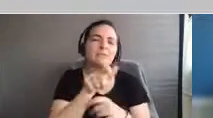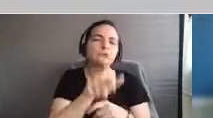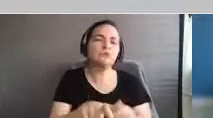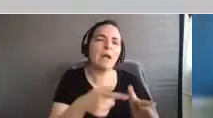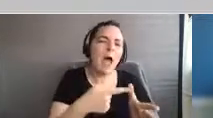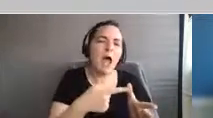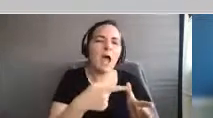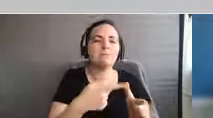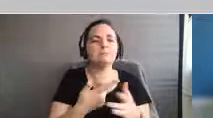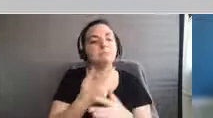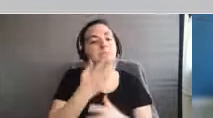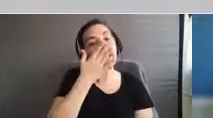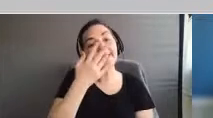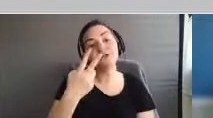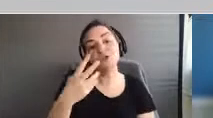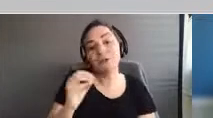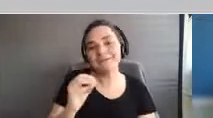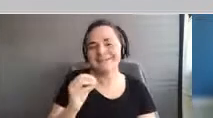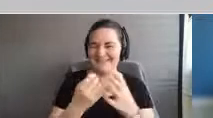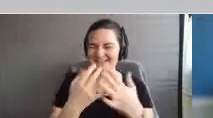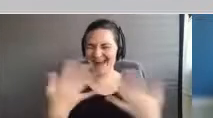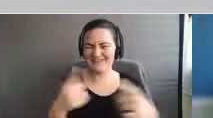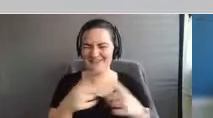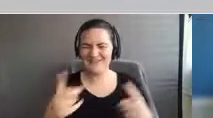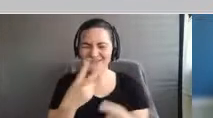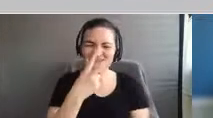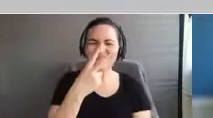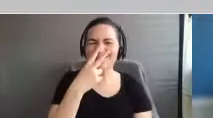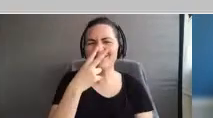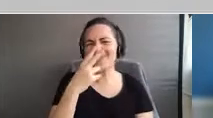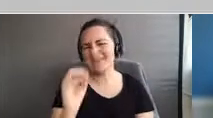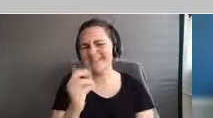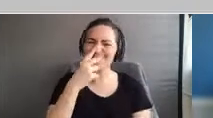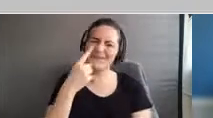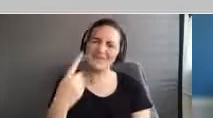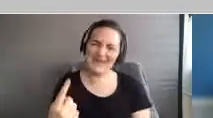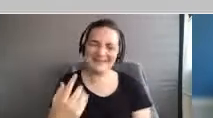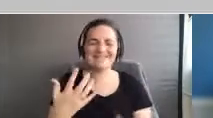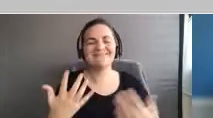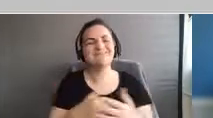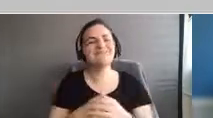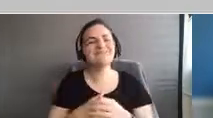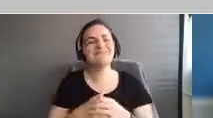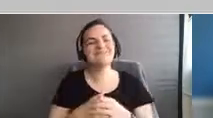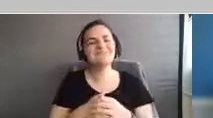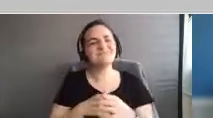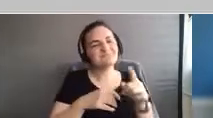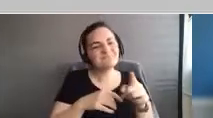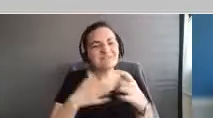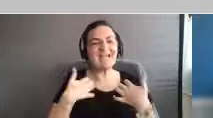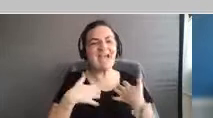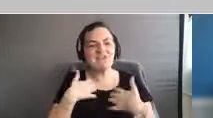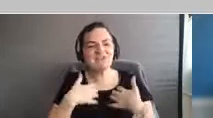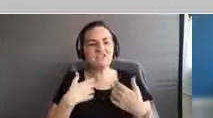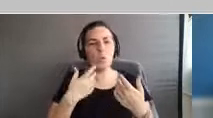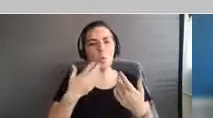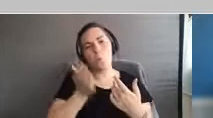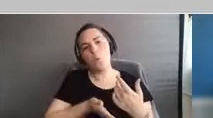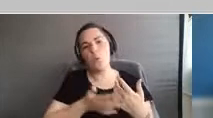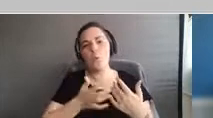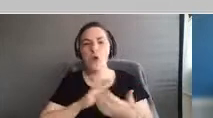age 20, lots of 20-year-olds and 21-year-olds. Student A, age 20, interests, hobbies, cooking, languages